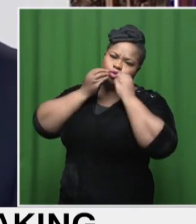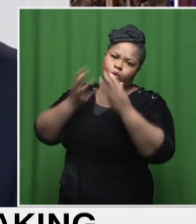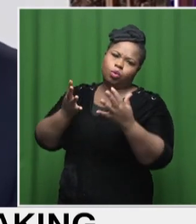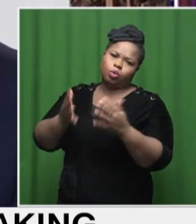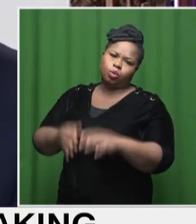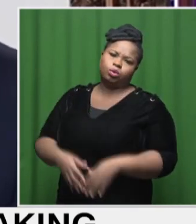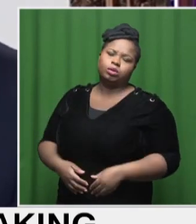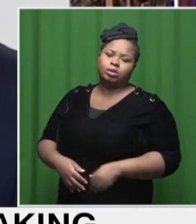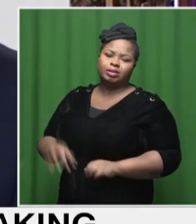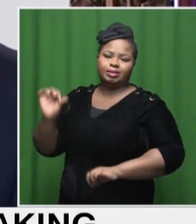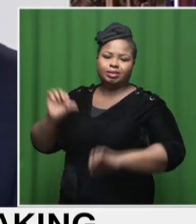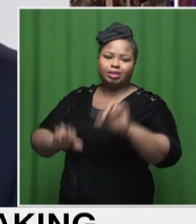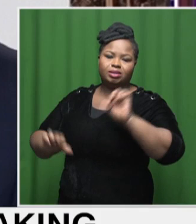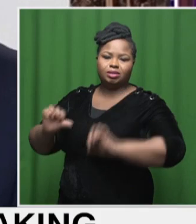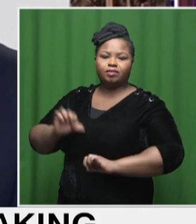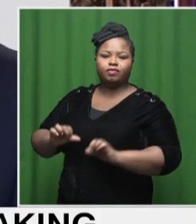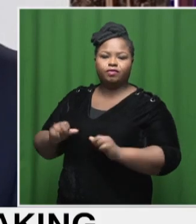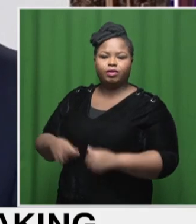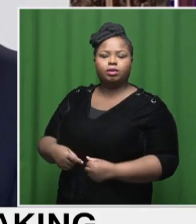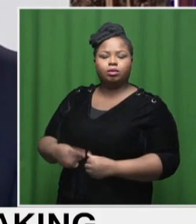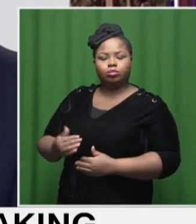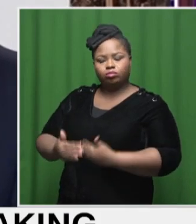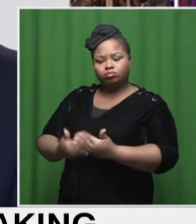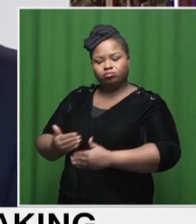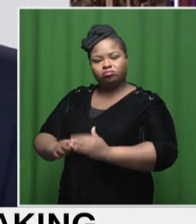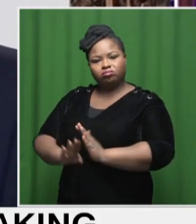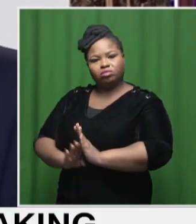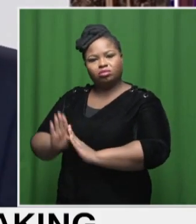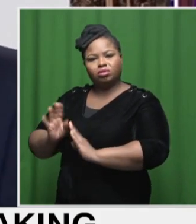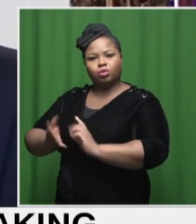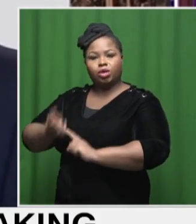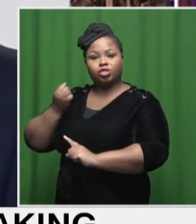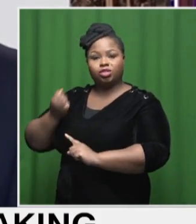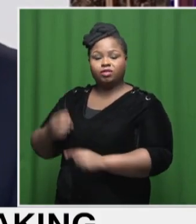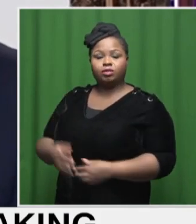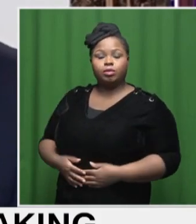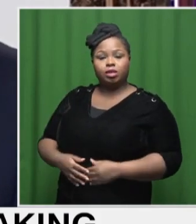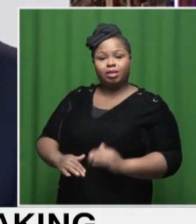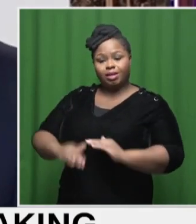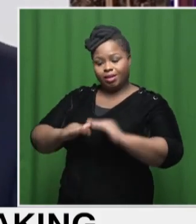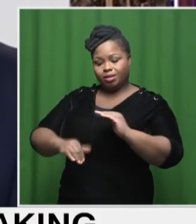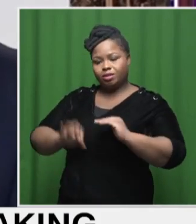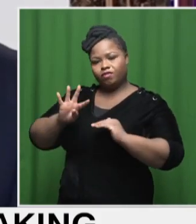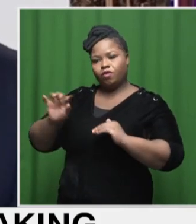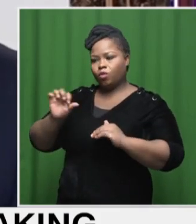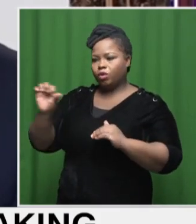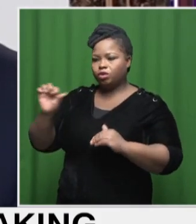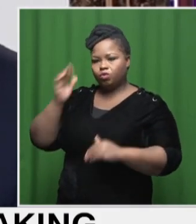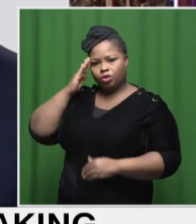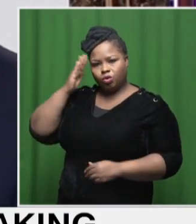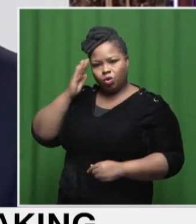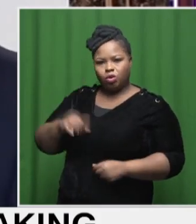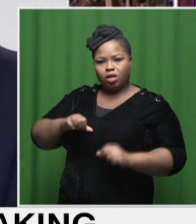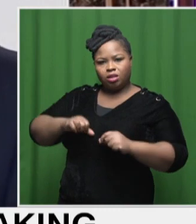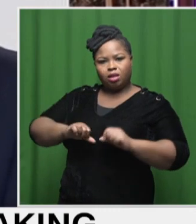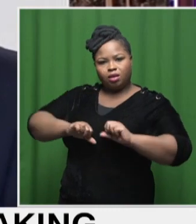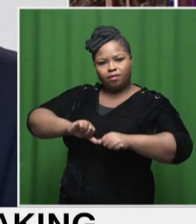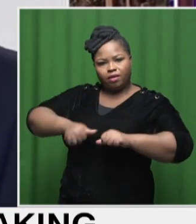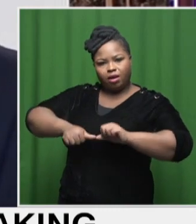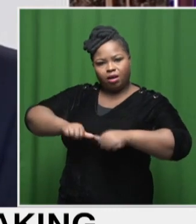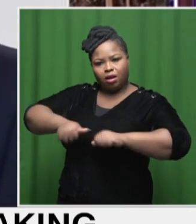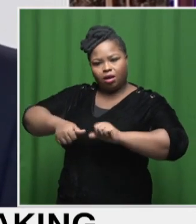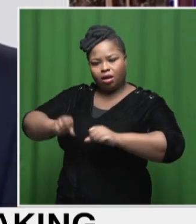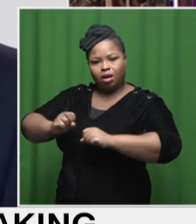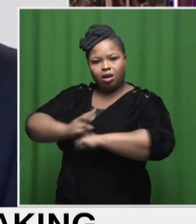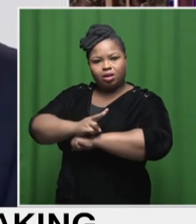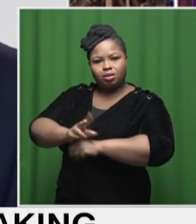that were achieved during this COVID-19 pandemic. Within 4 weeks, we knew what the sequence of the virus was, and that allowed